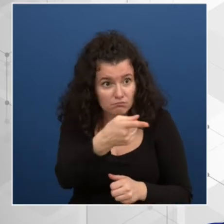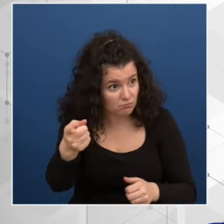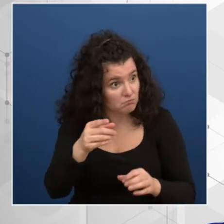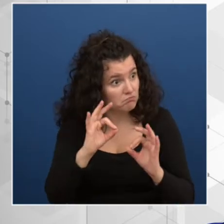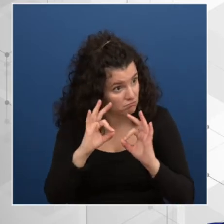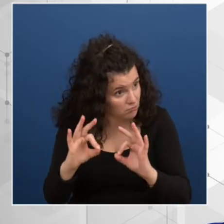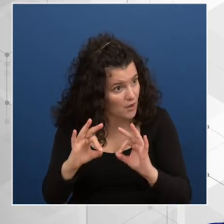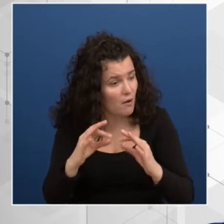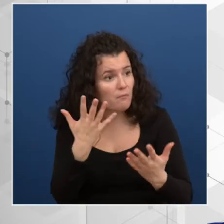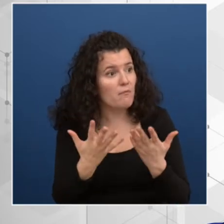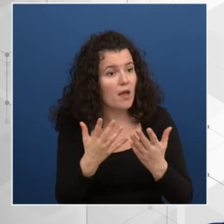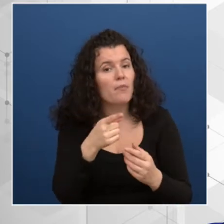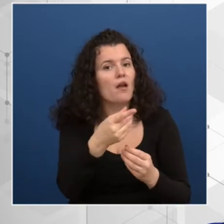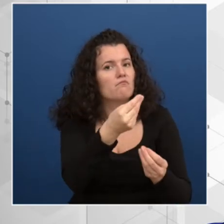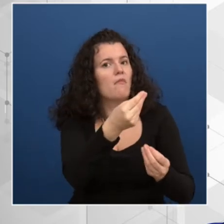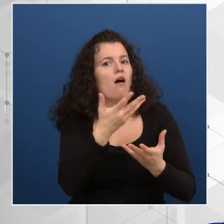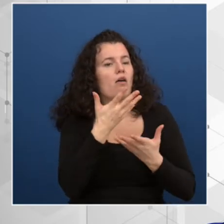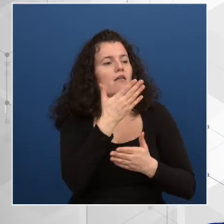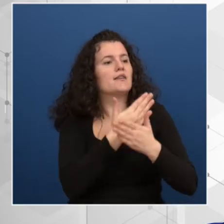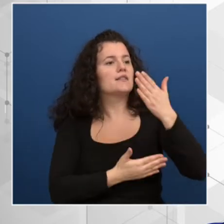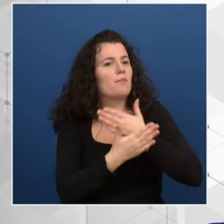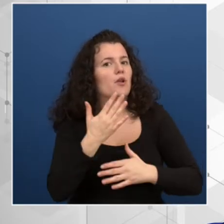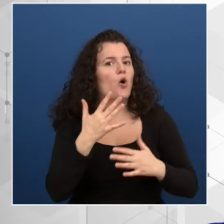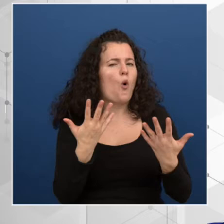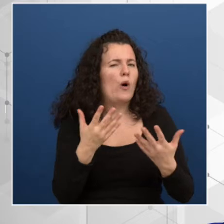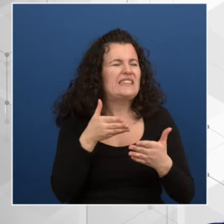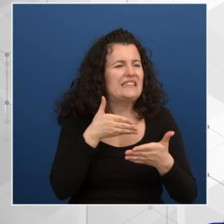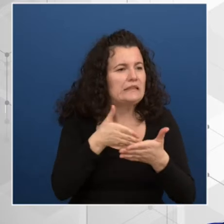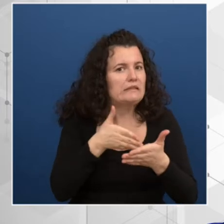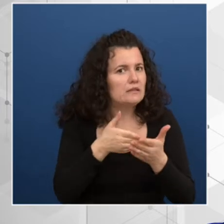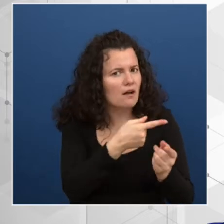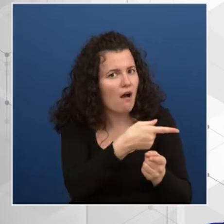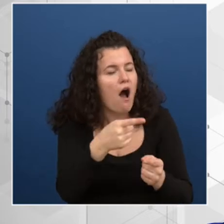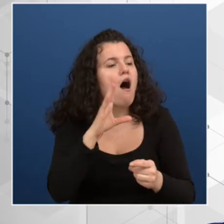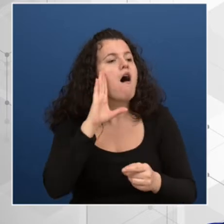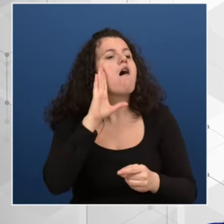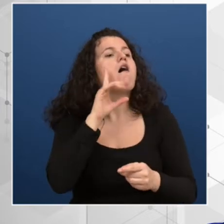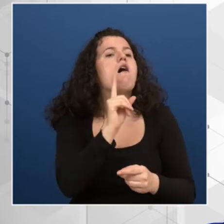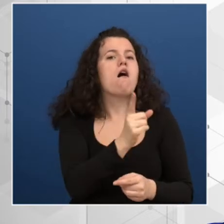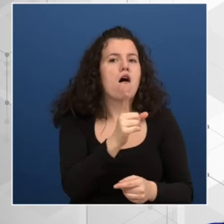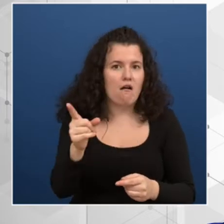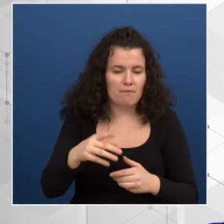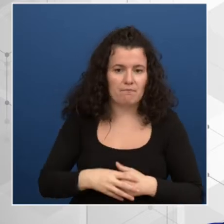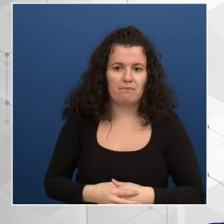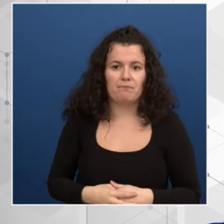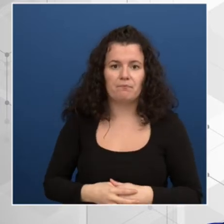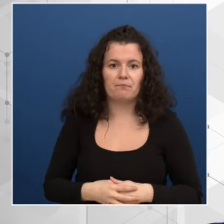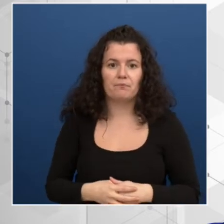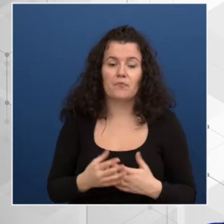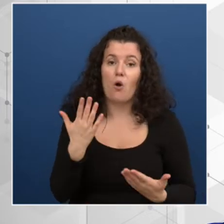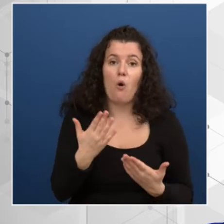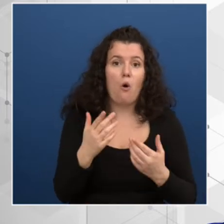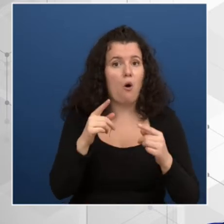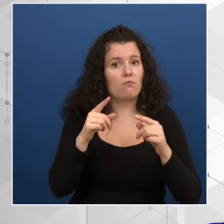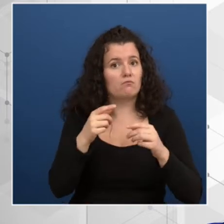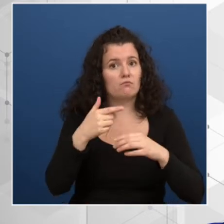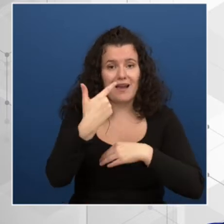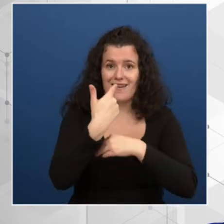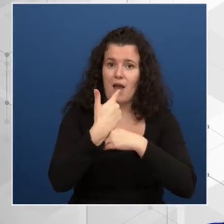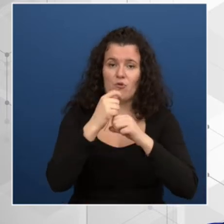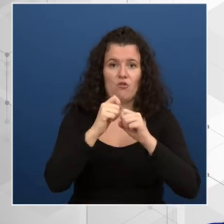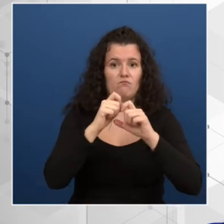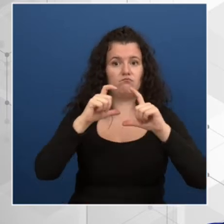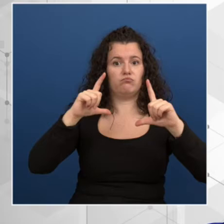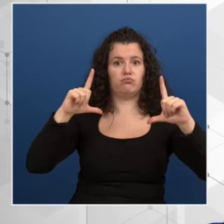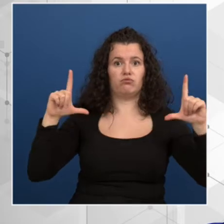disability. And consider the value of things like having your camera on. Some people rely on lip reading. However,